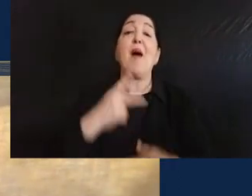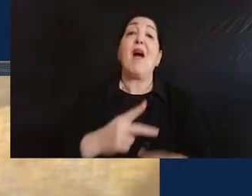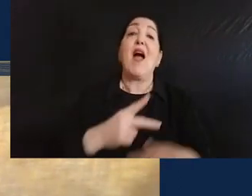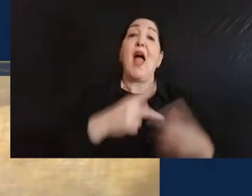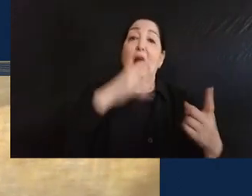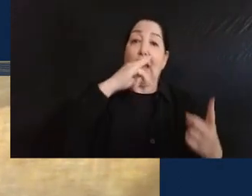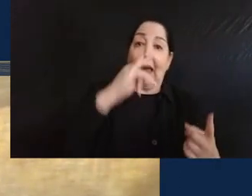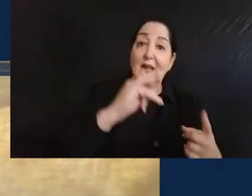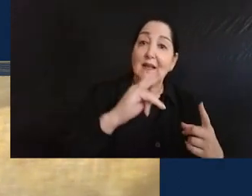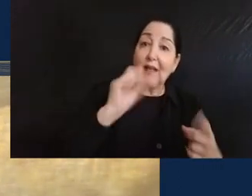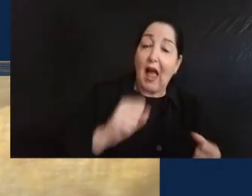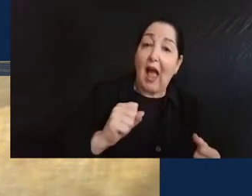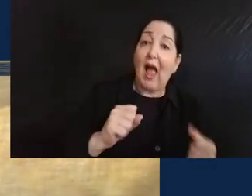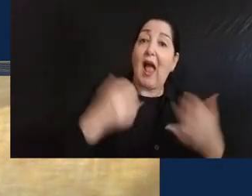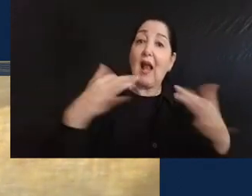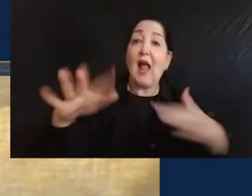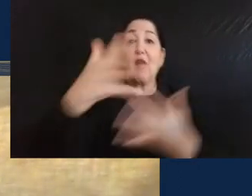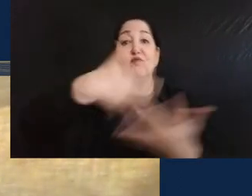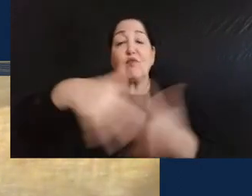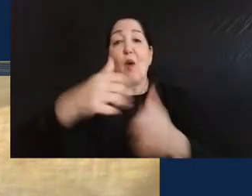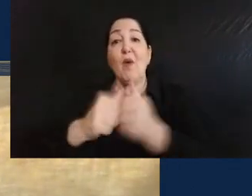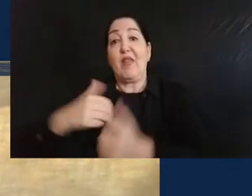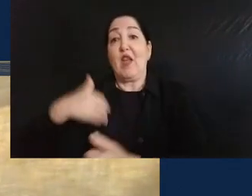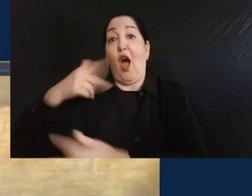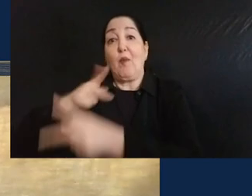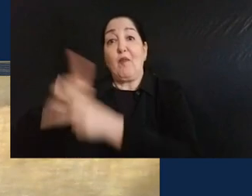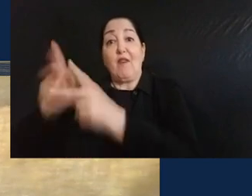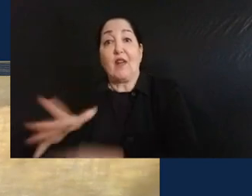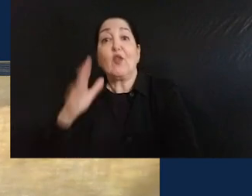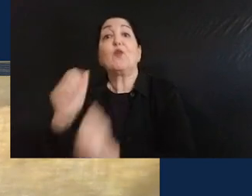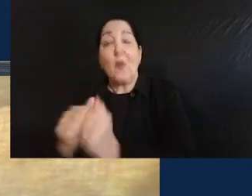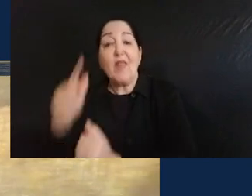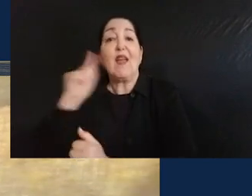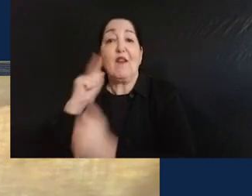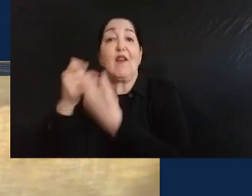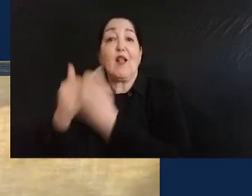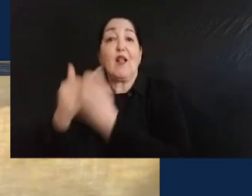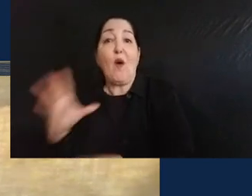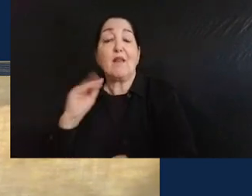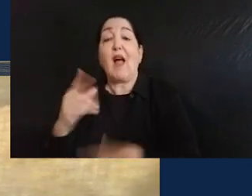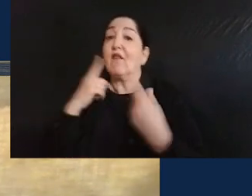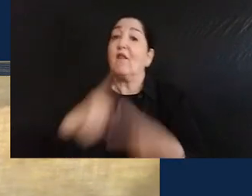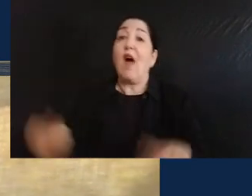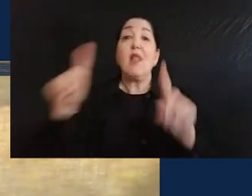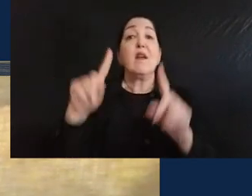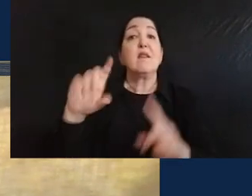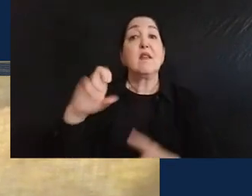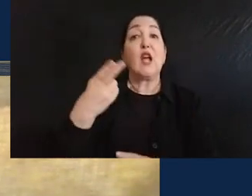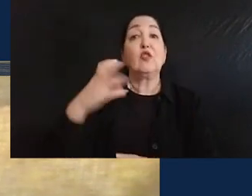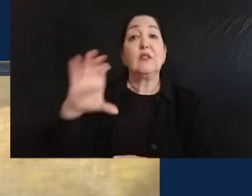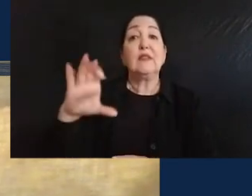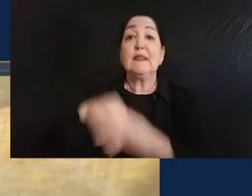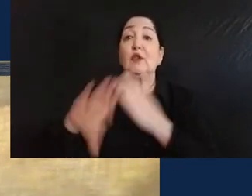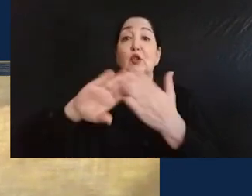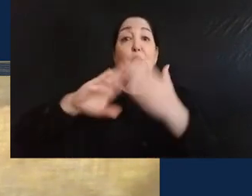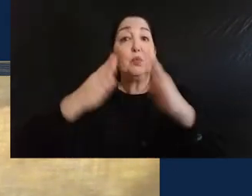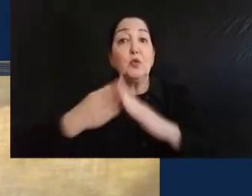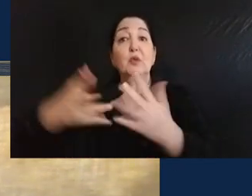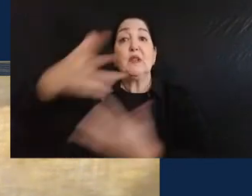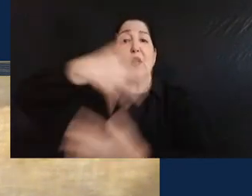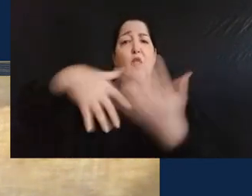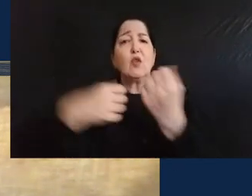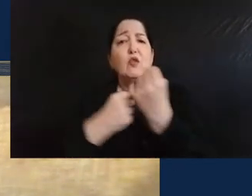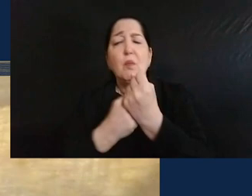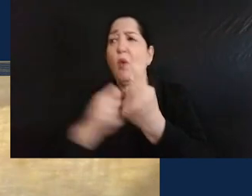program where Reese and kids like him can hang out with young professionals who also have hearing loss. And after a while with